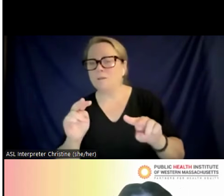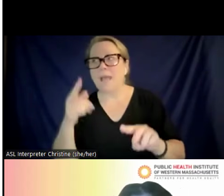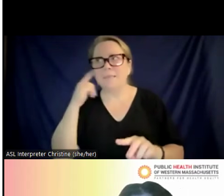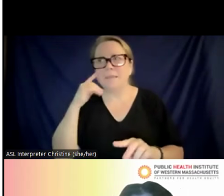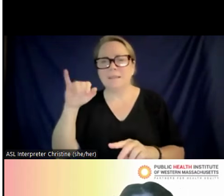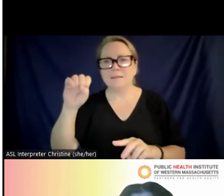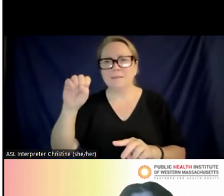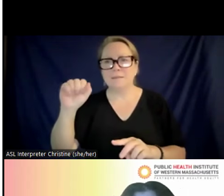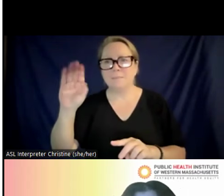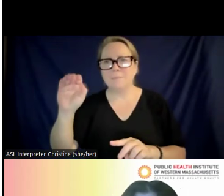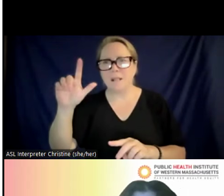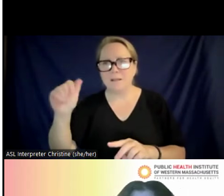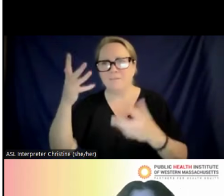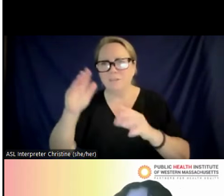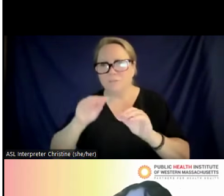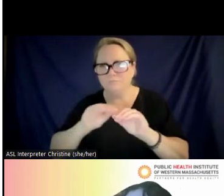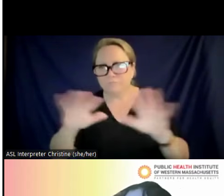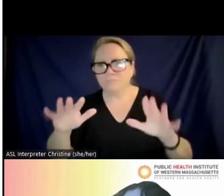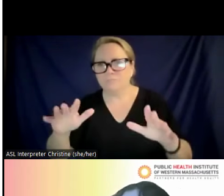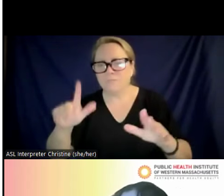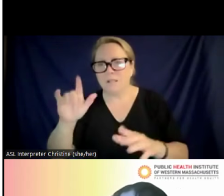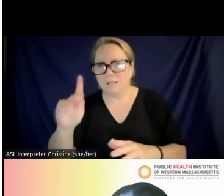has sent out that invitation link.